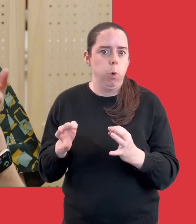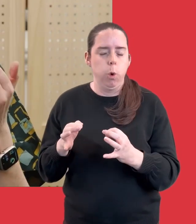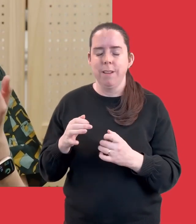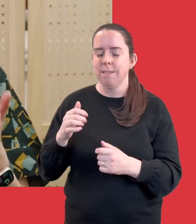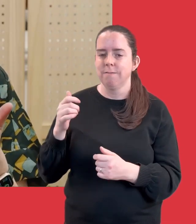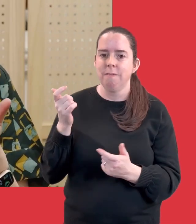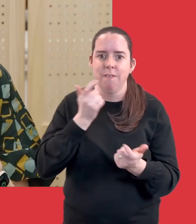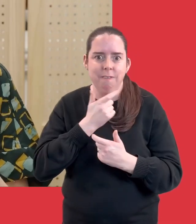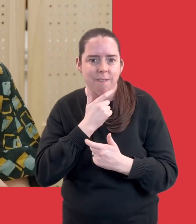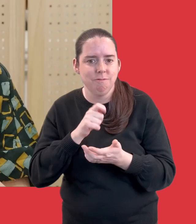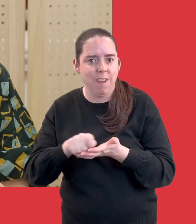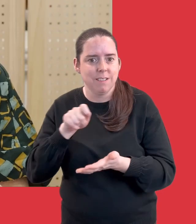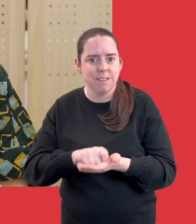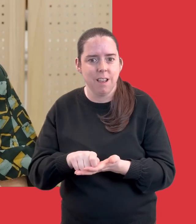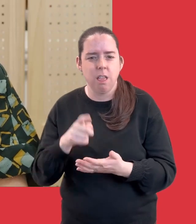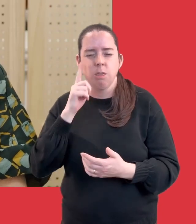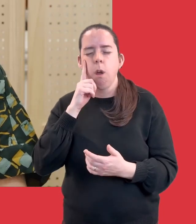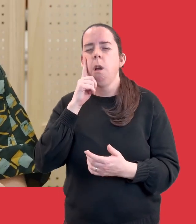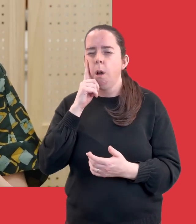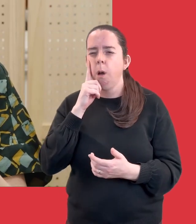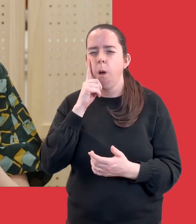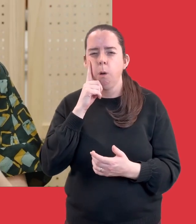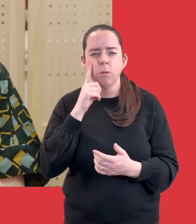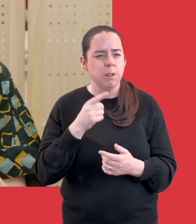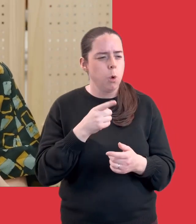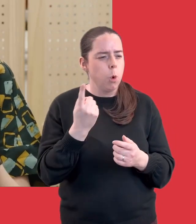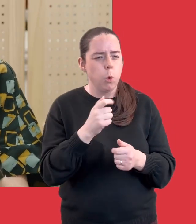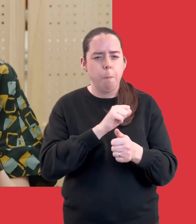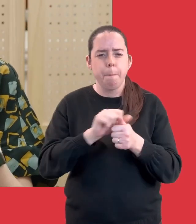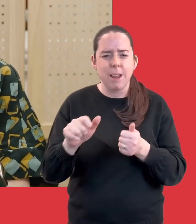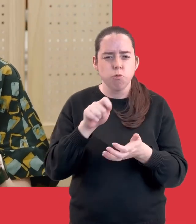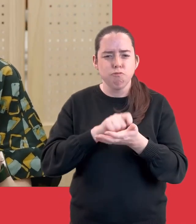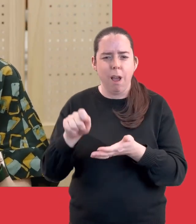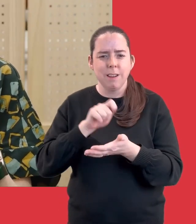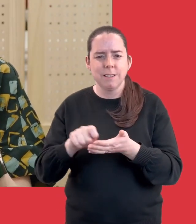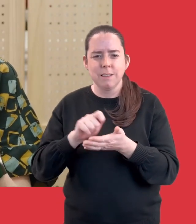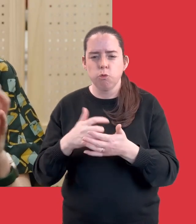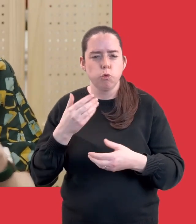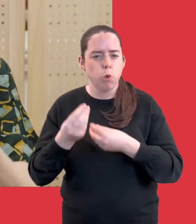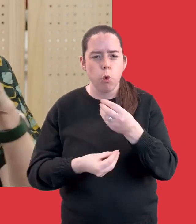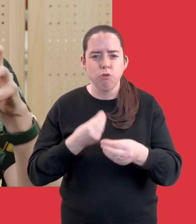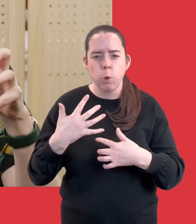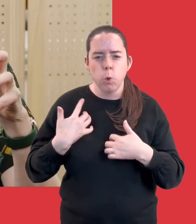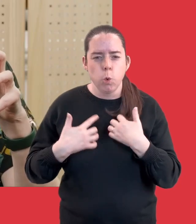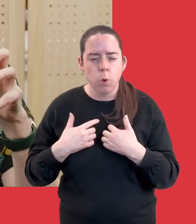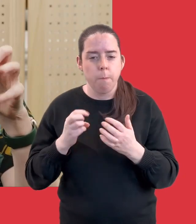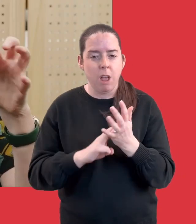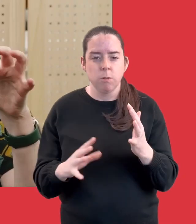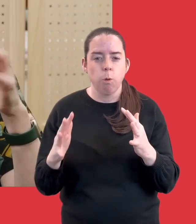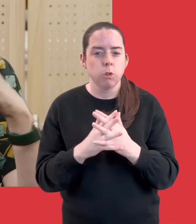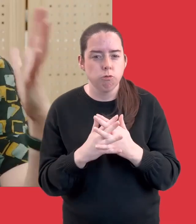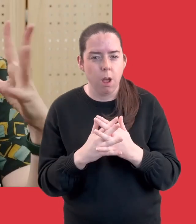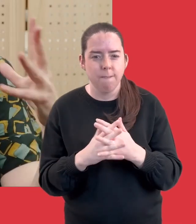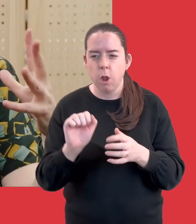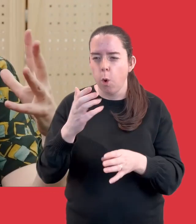and she's very witty. And I thought, if anybody could write a really interesting story that takes